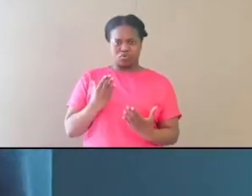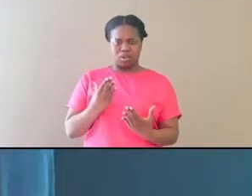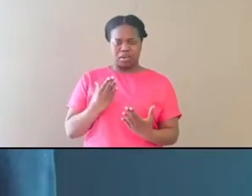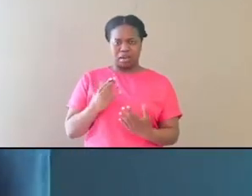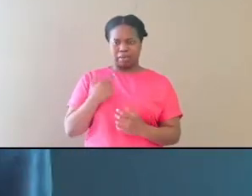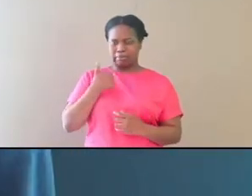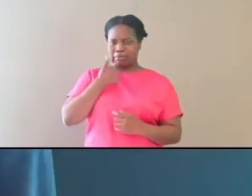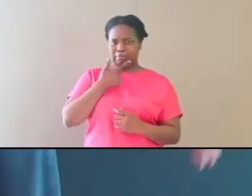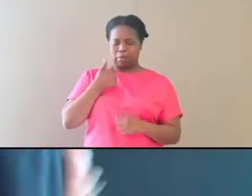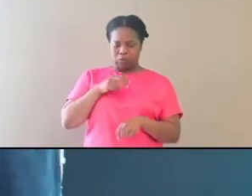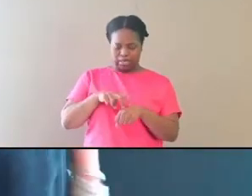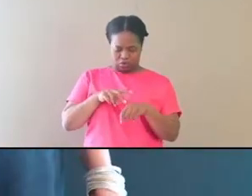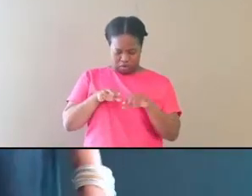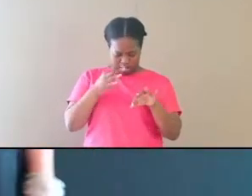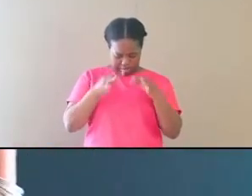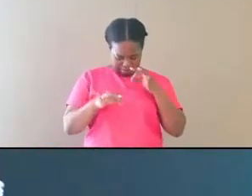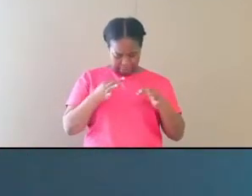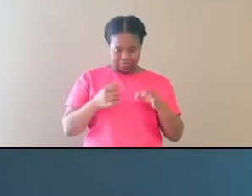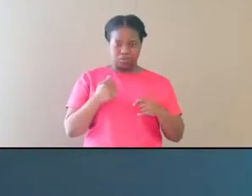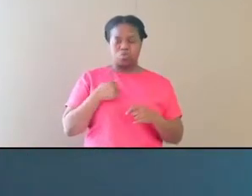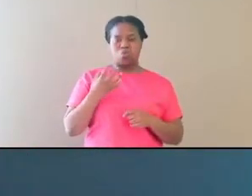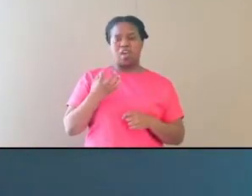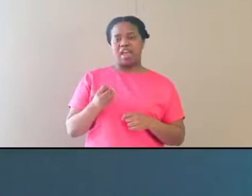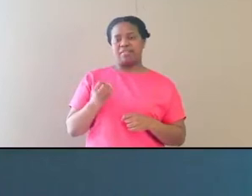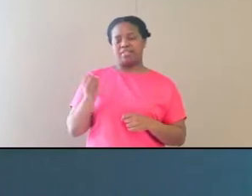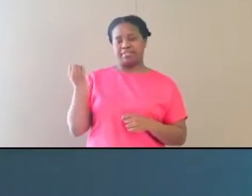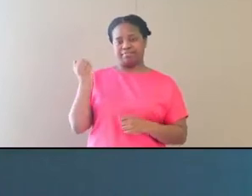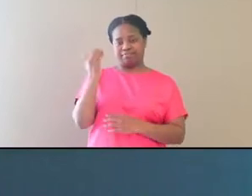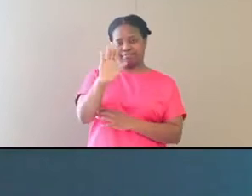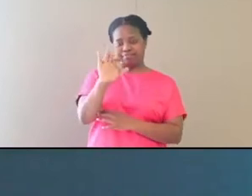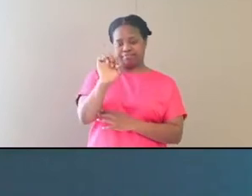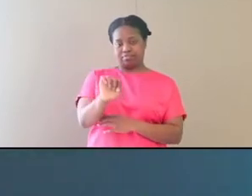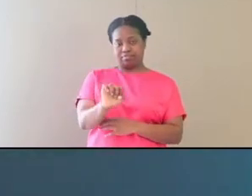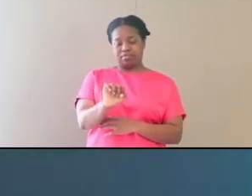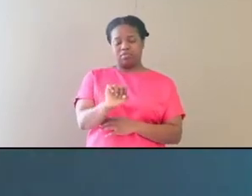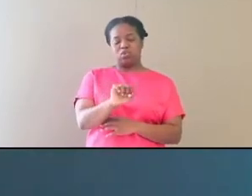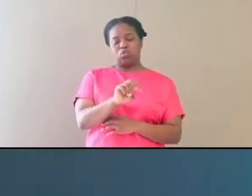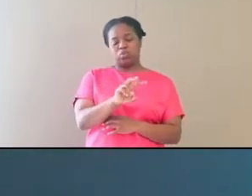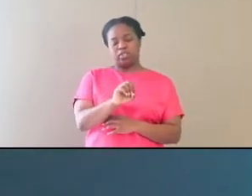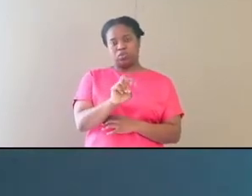quickly analysed, so we're updating some of that, and we'll be able to bring it up to 2022.